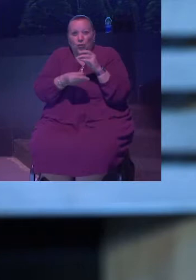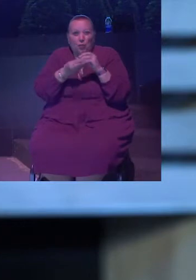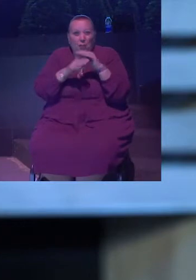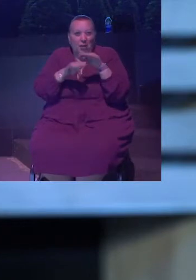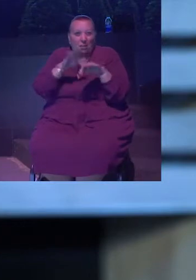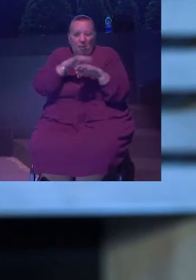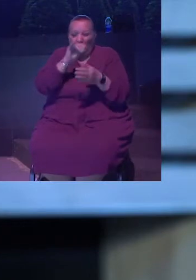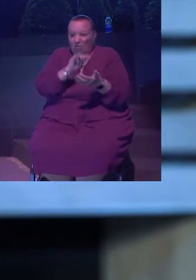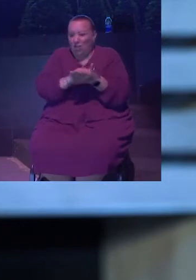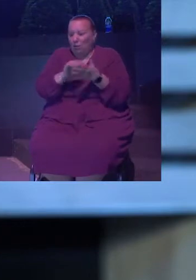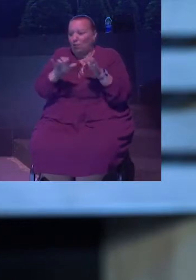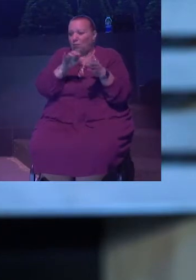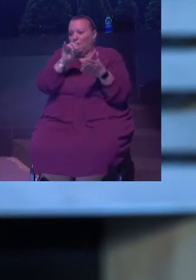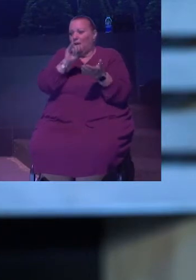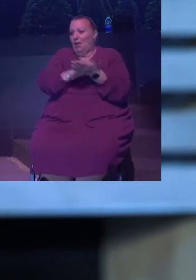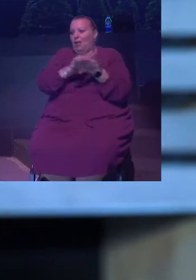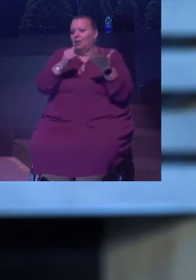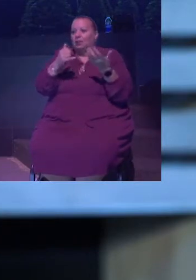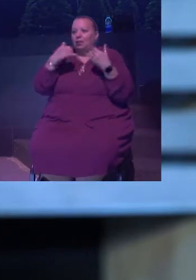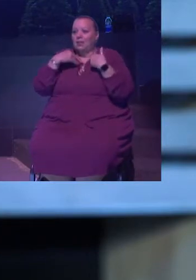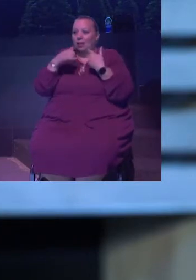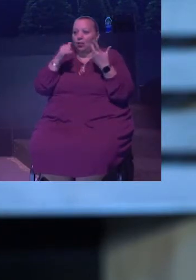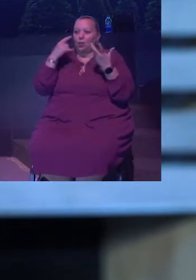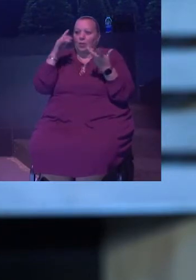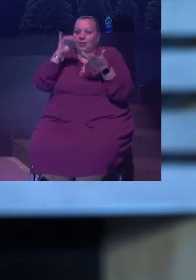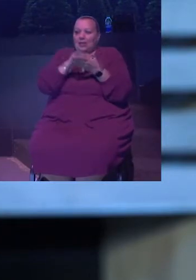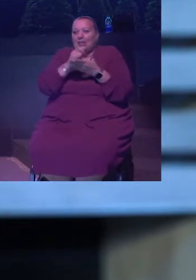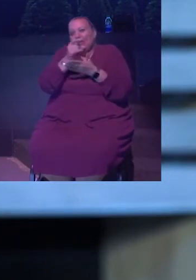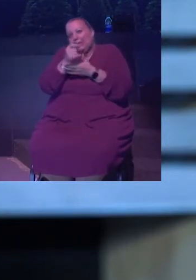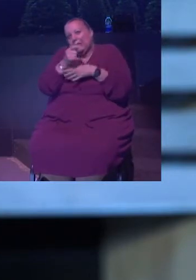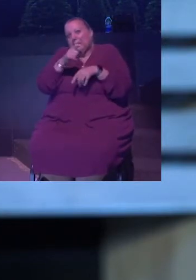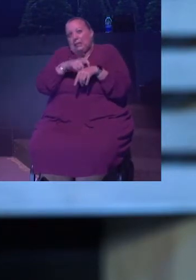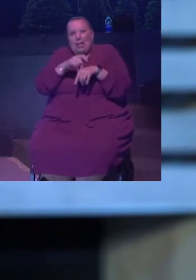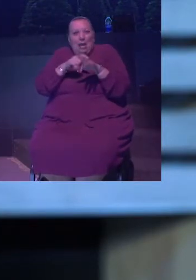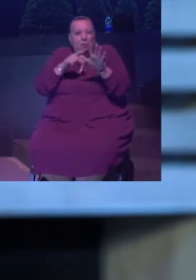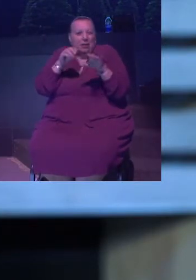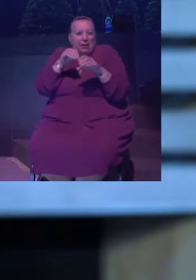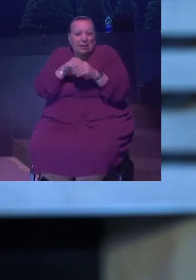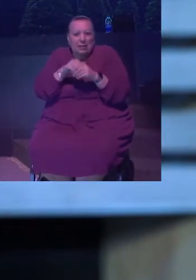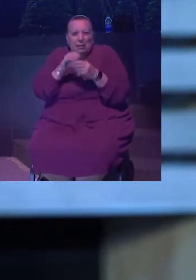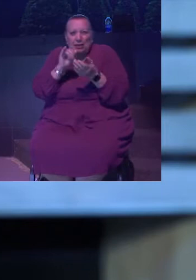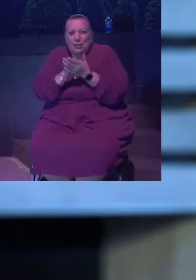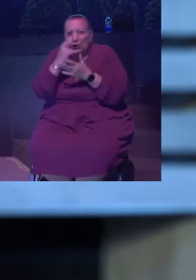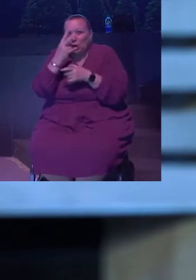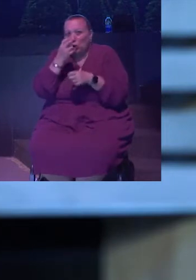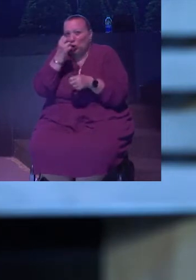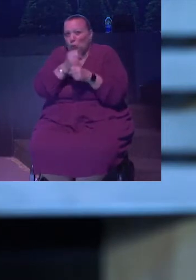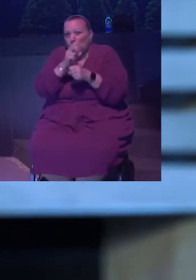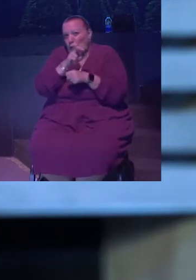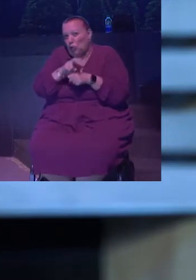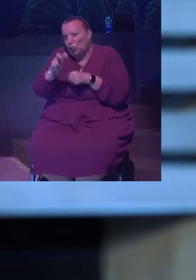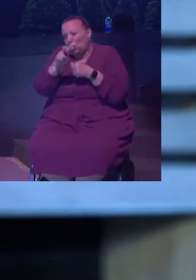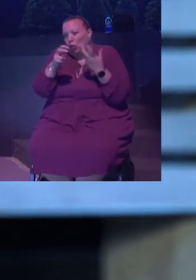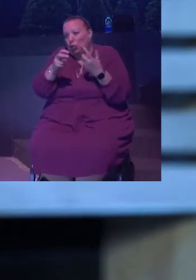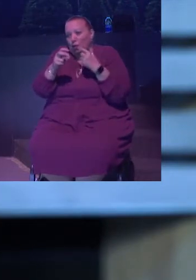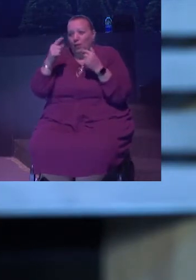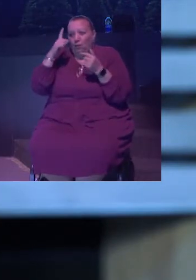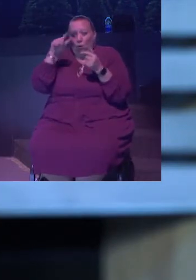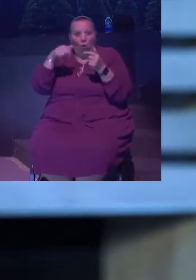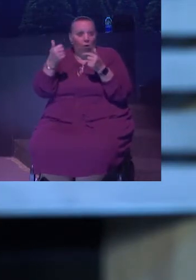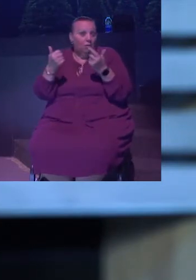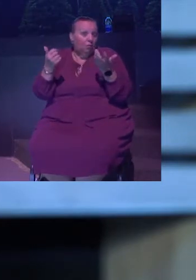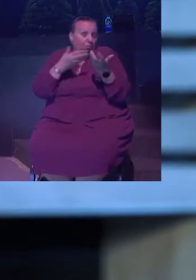And we definitely have done that. Now, there have been, difficult times in this two-year journey, as there have been for